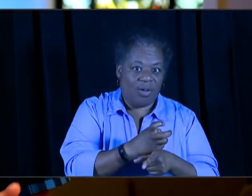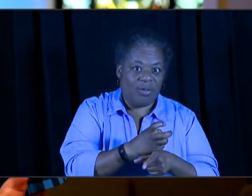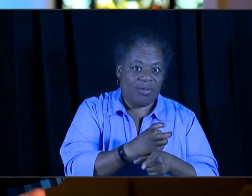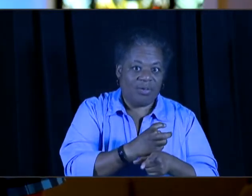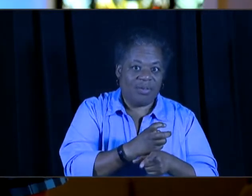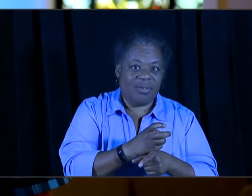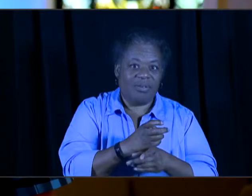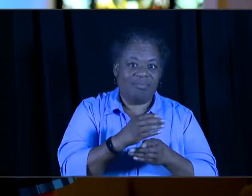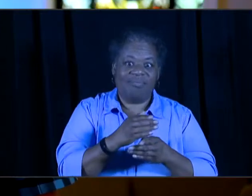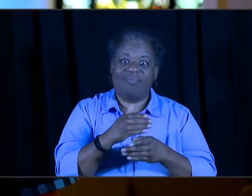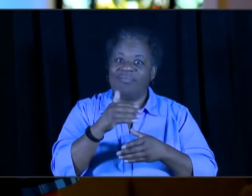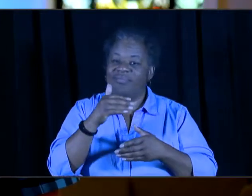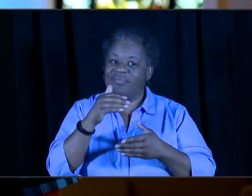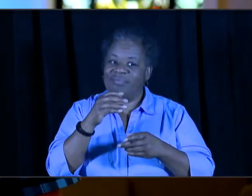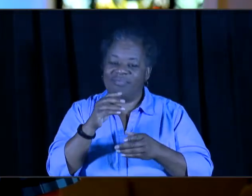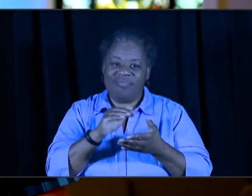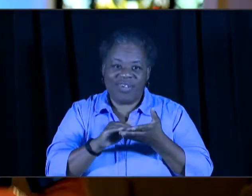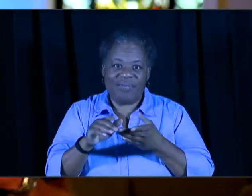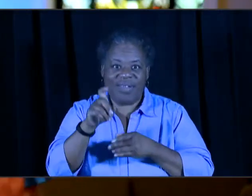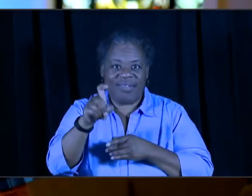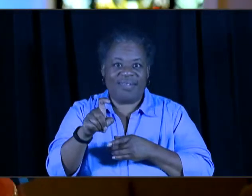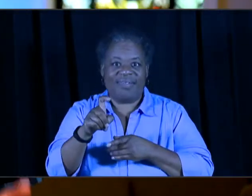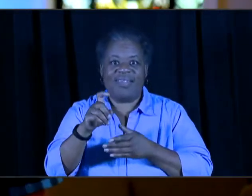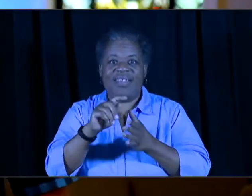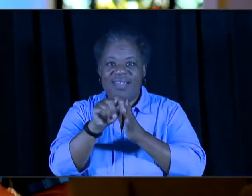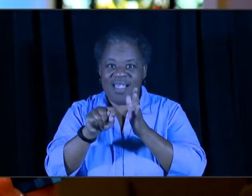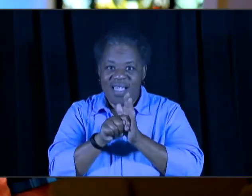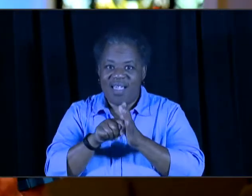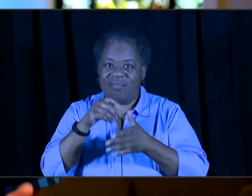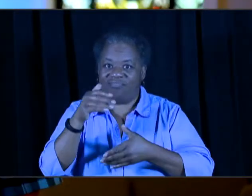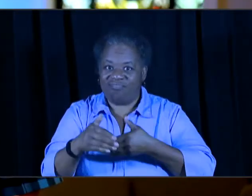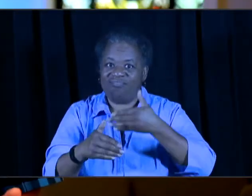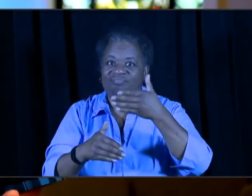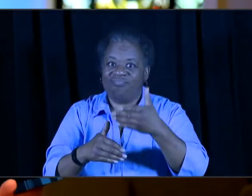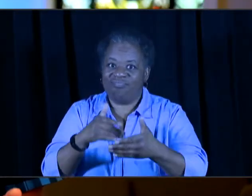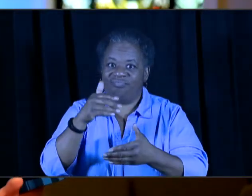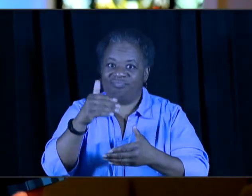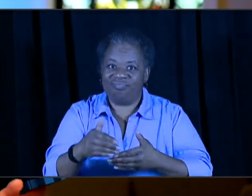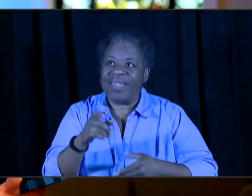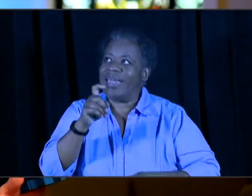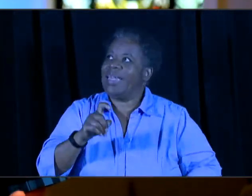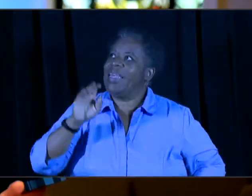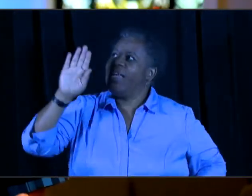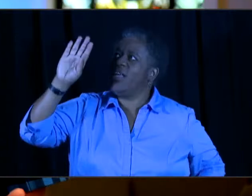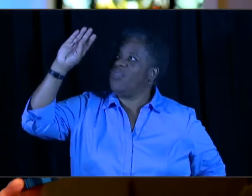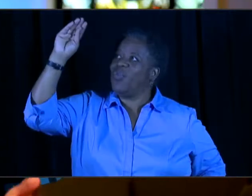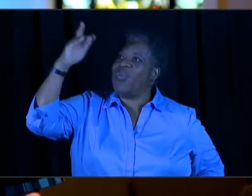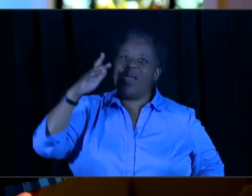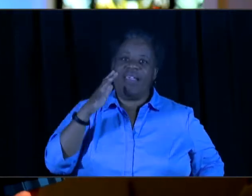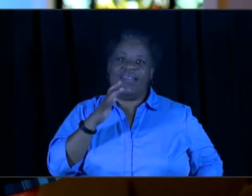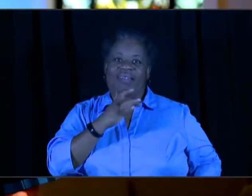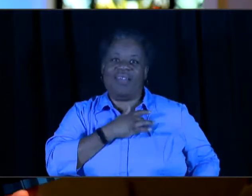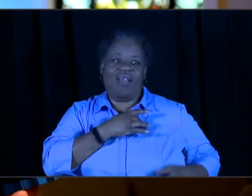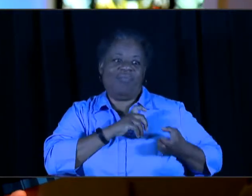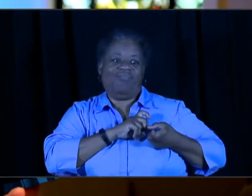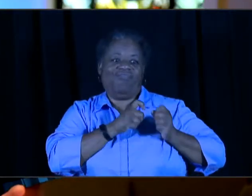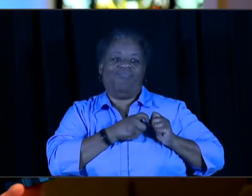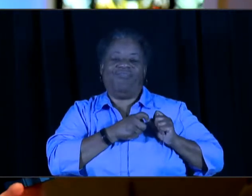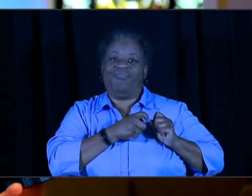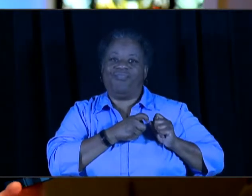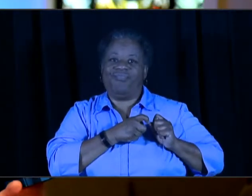probably take time. It will definitely take a work of grace as God changes your heart and theirs,